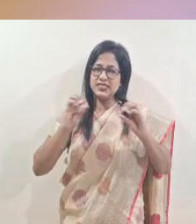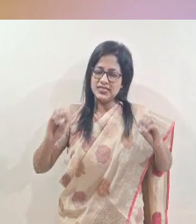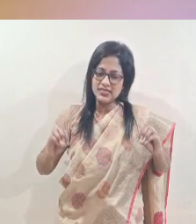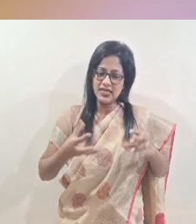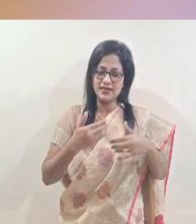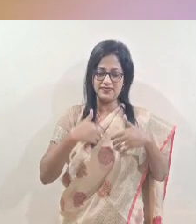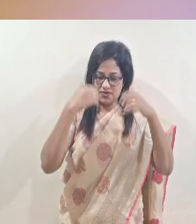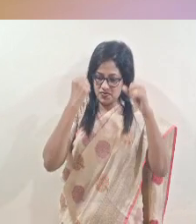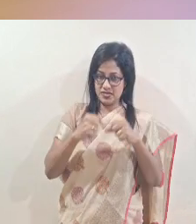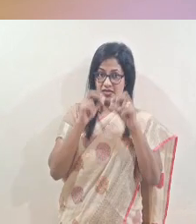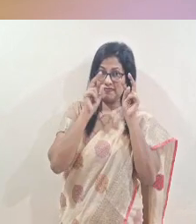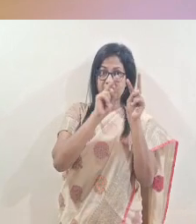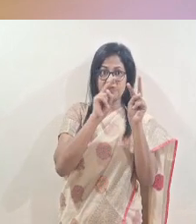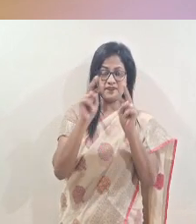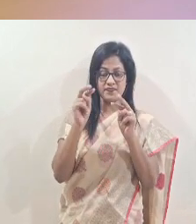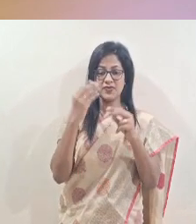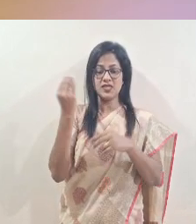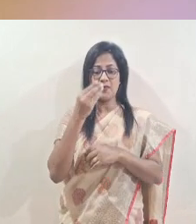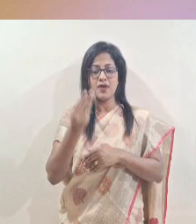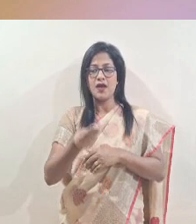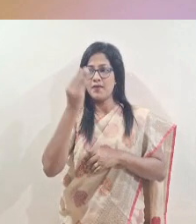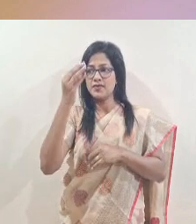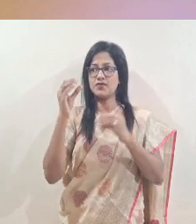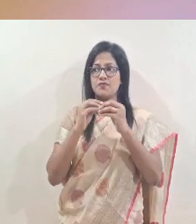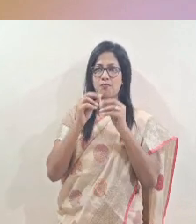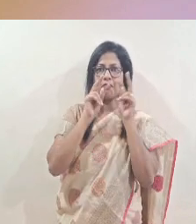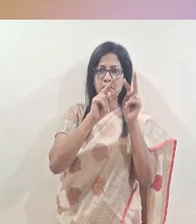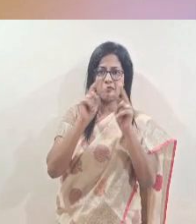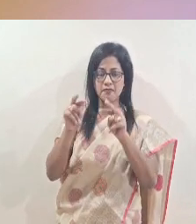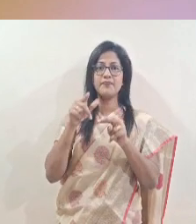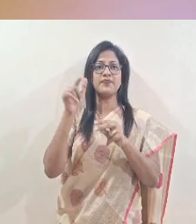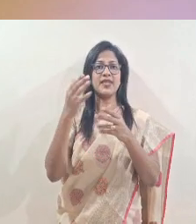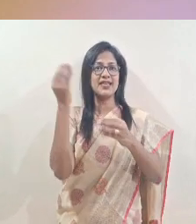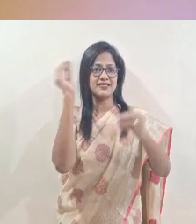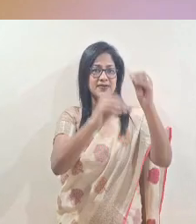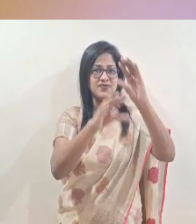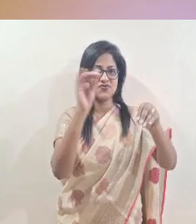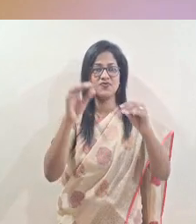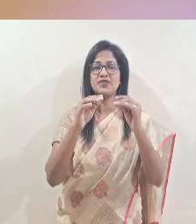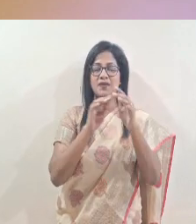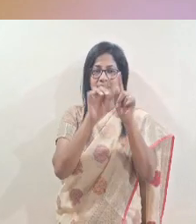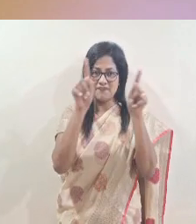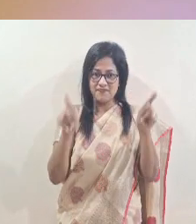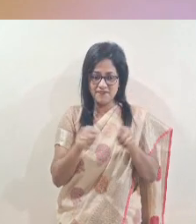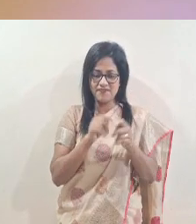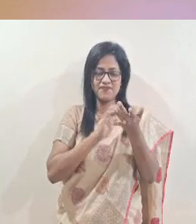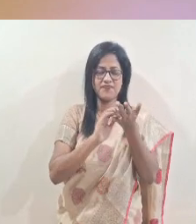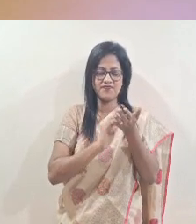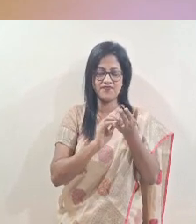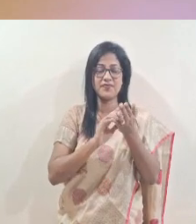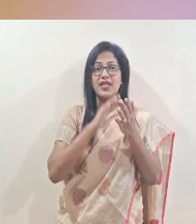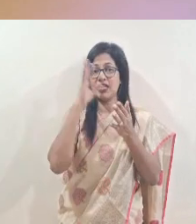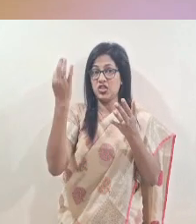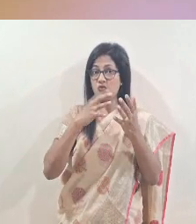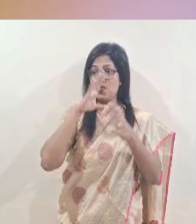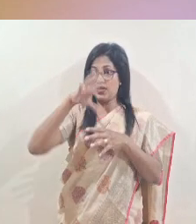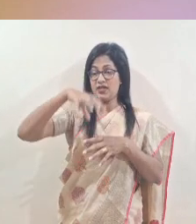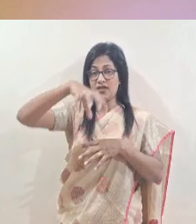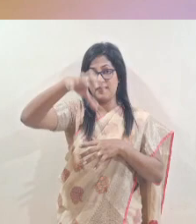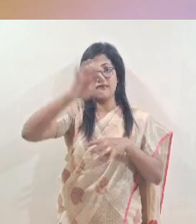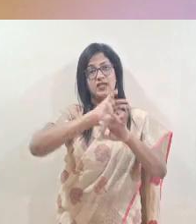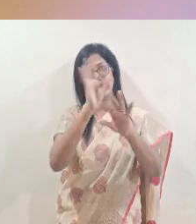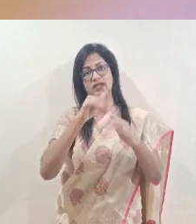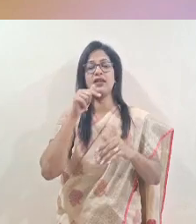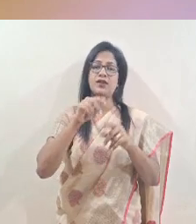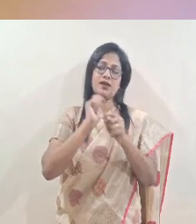as I was sitting here, I was getting some updates from Mumbai. They've installed some tactile systems already on the new stations, and the work is